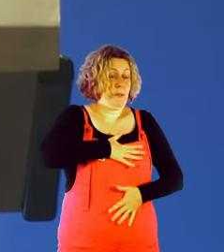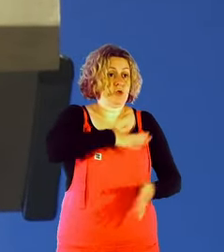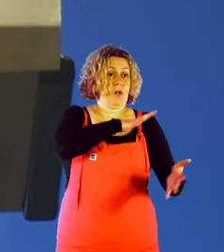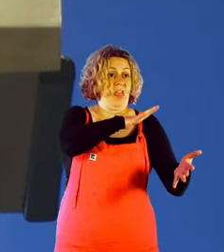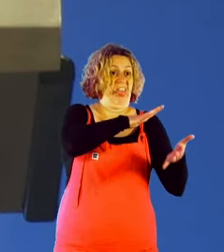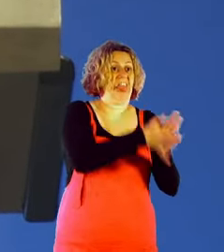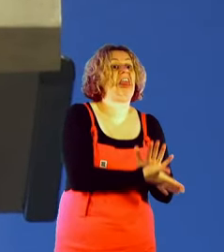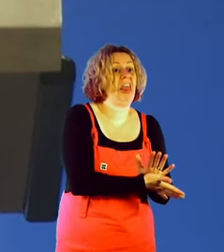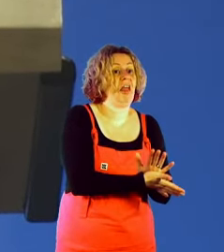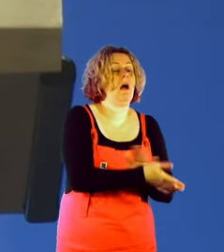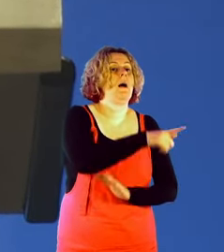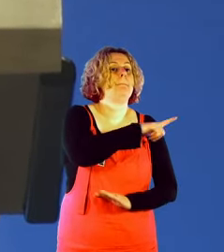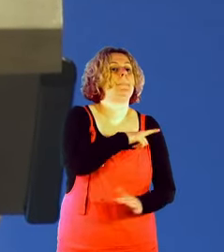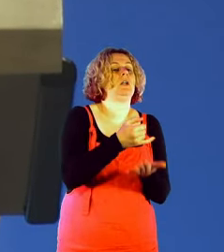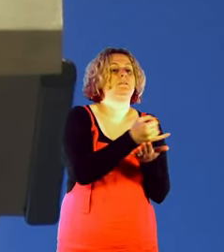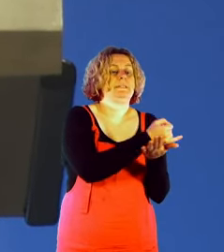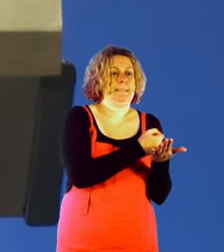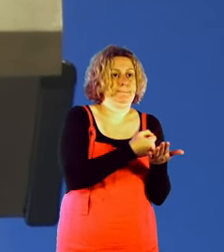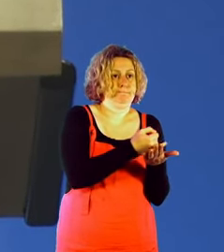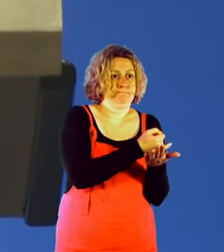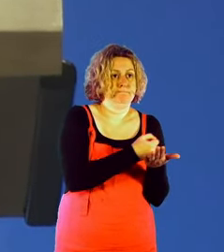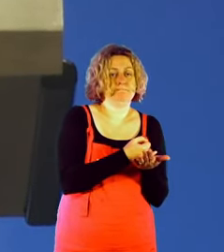often evident.